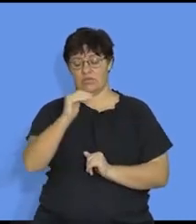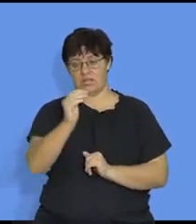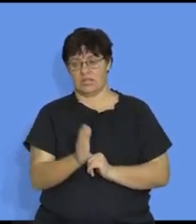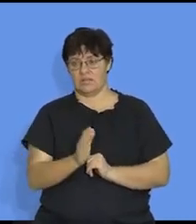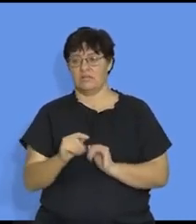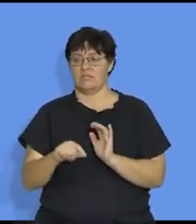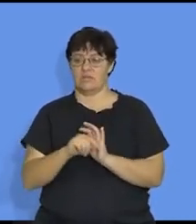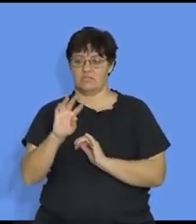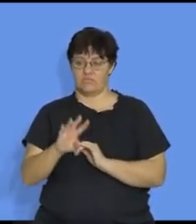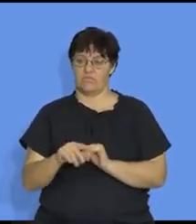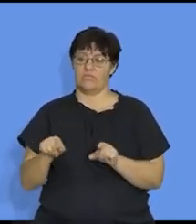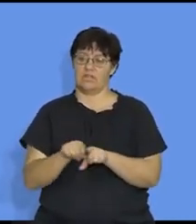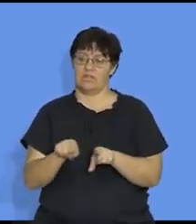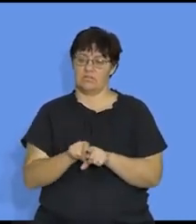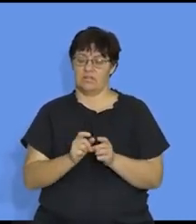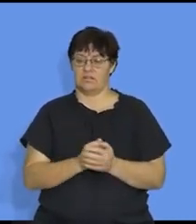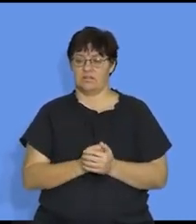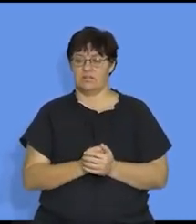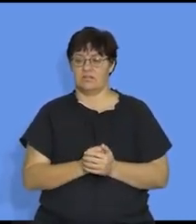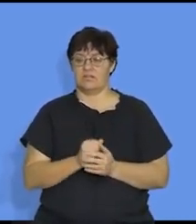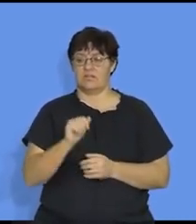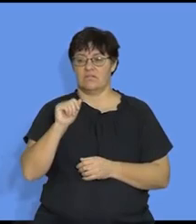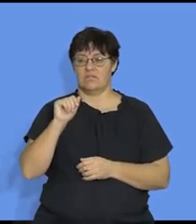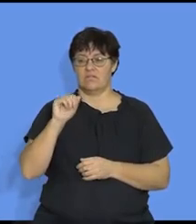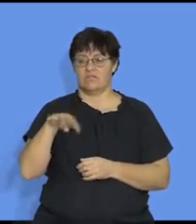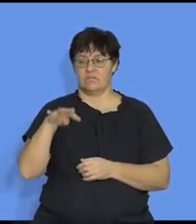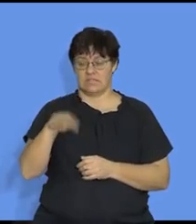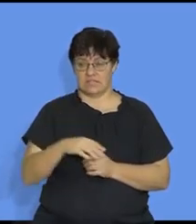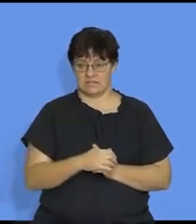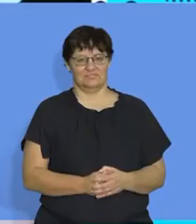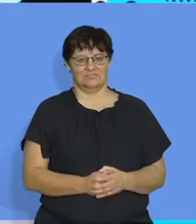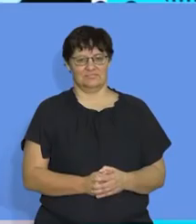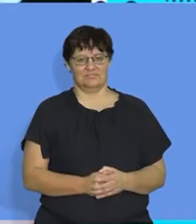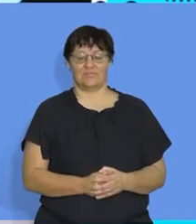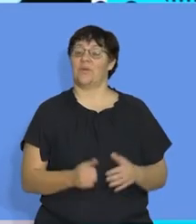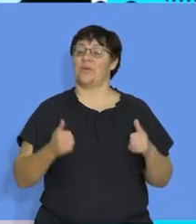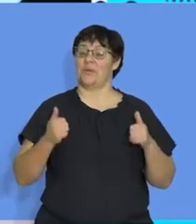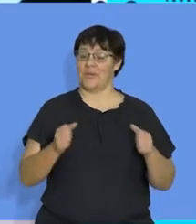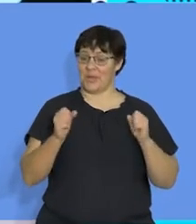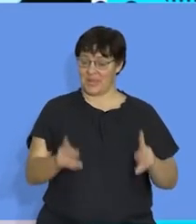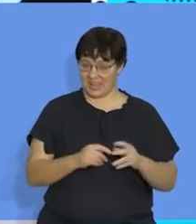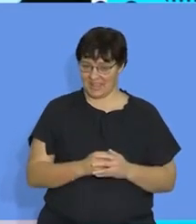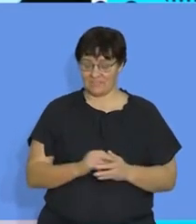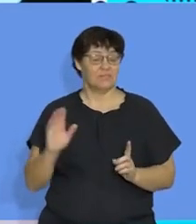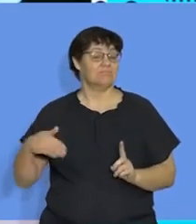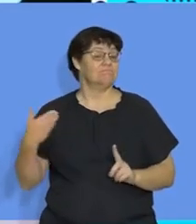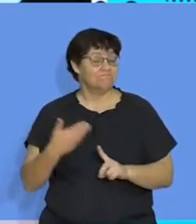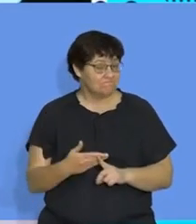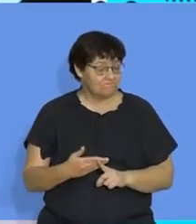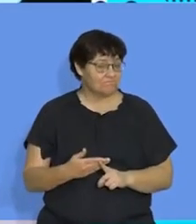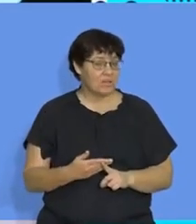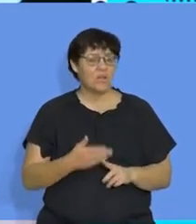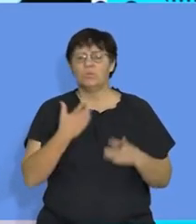times 3 minus 4, which will give me 14. Great, guys. So far we have worked